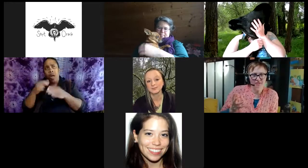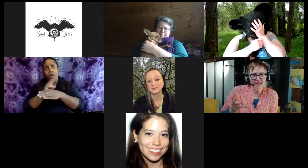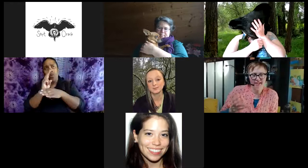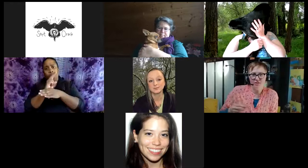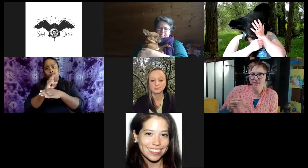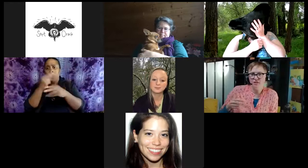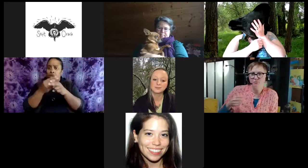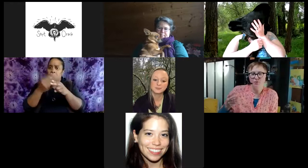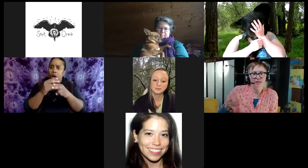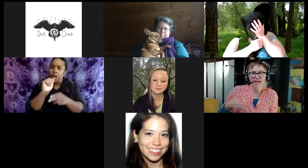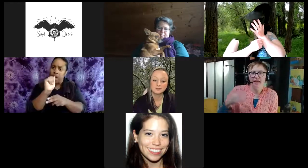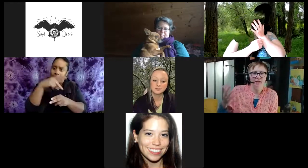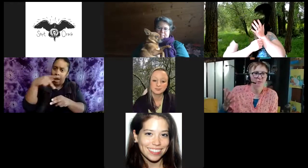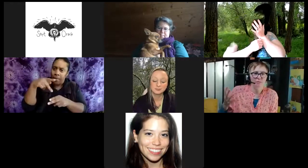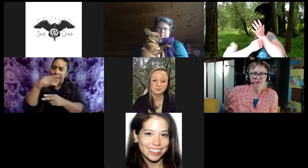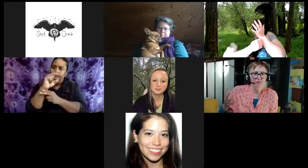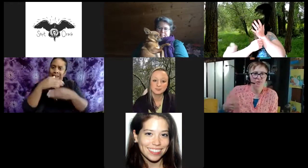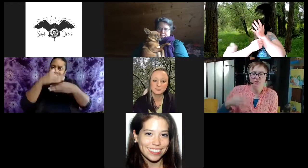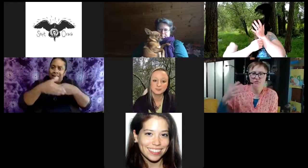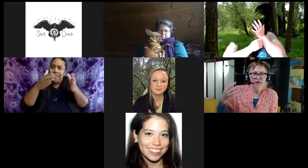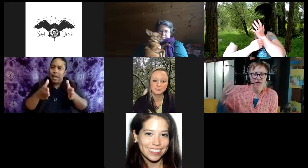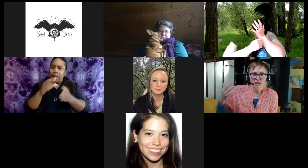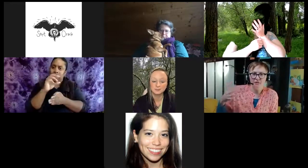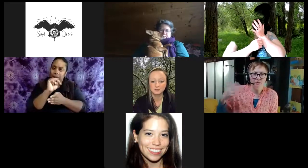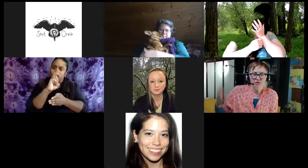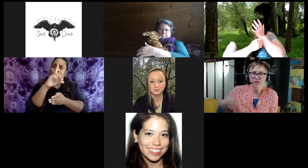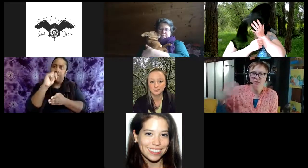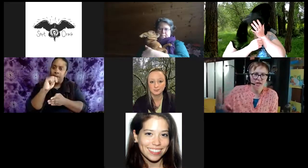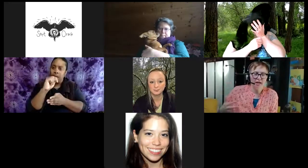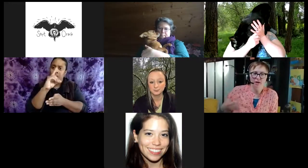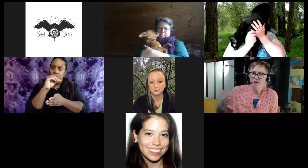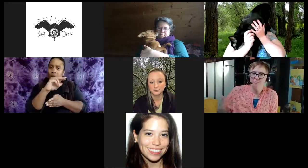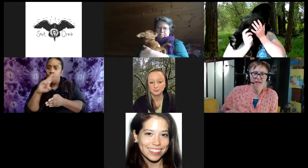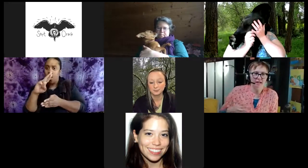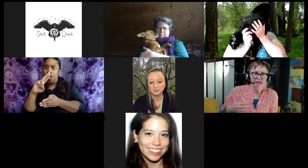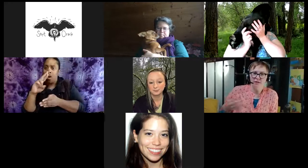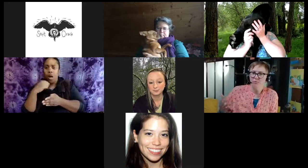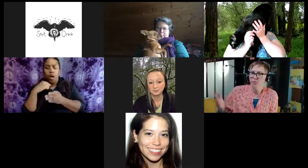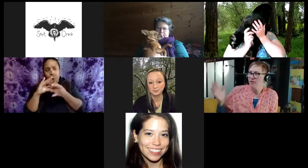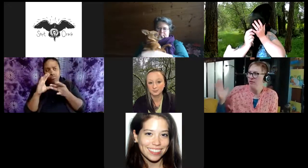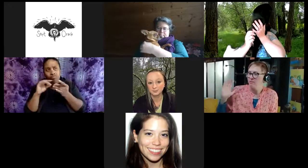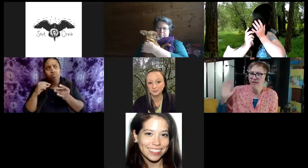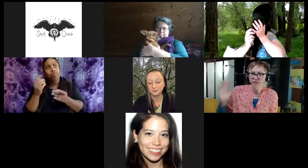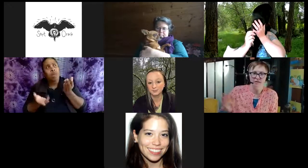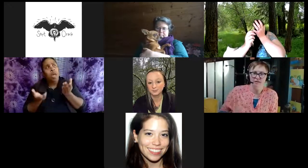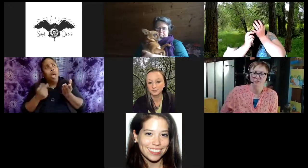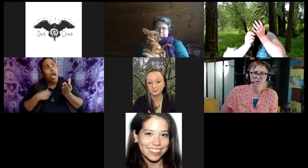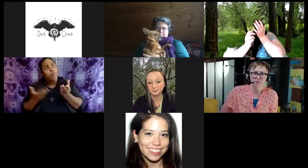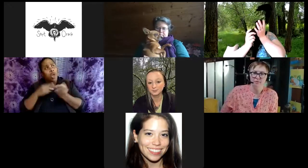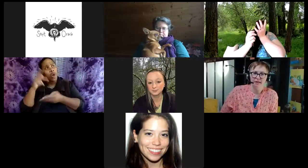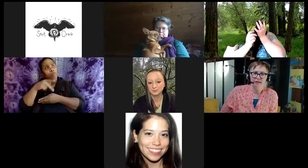door, right? And so I just put it like, hey, I want to make a bunch of smudging and dried herbs. And here in Portland, my